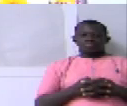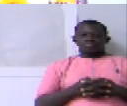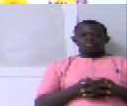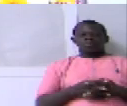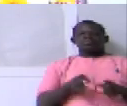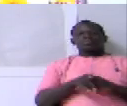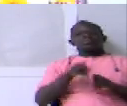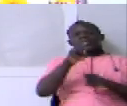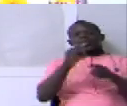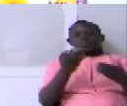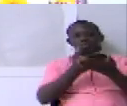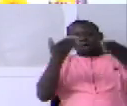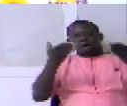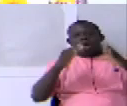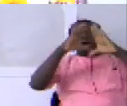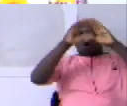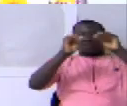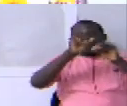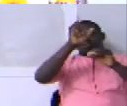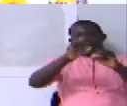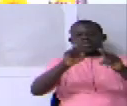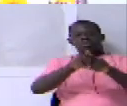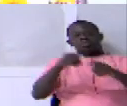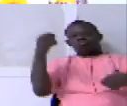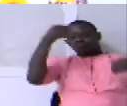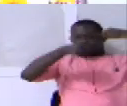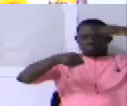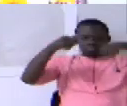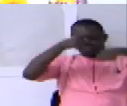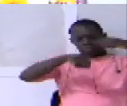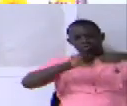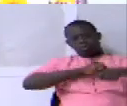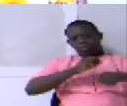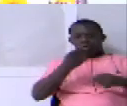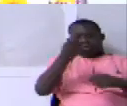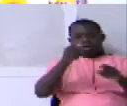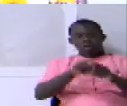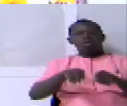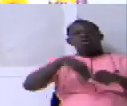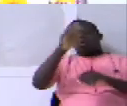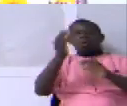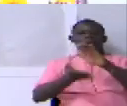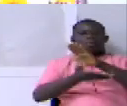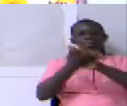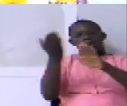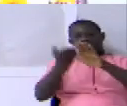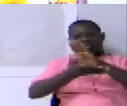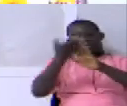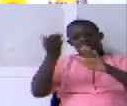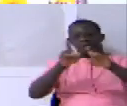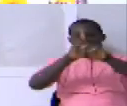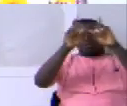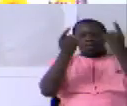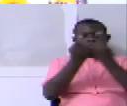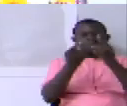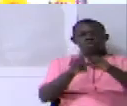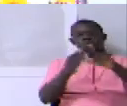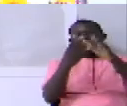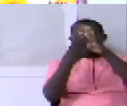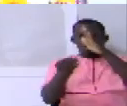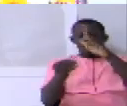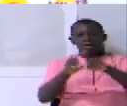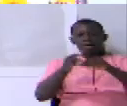This is why officers normally contribute their money to go to printing department to print Prisons Act. But that